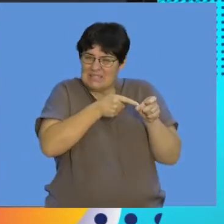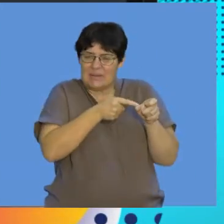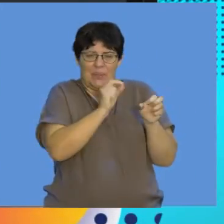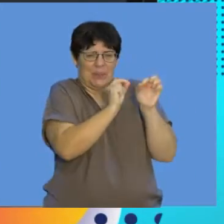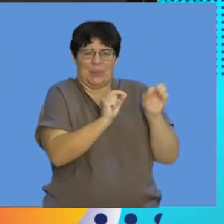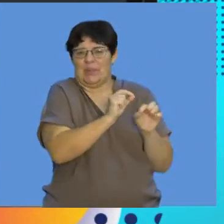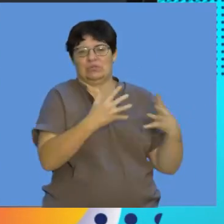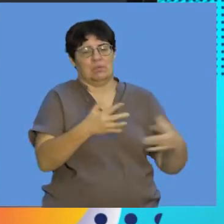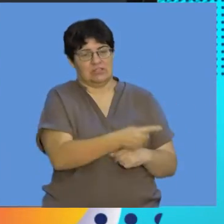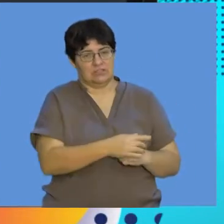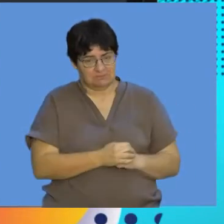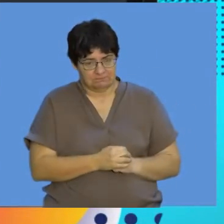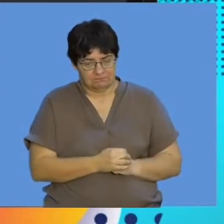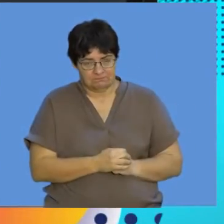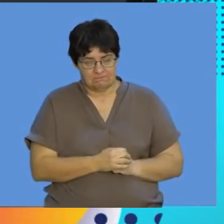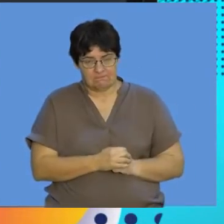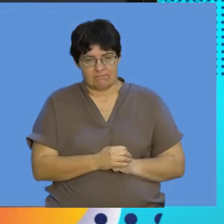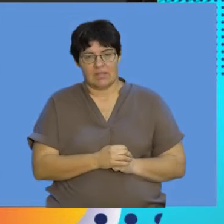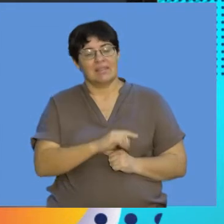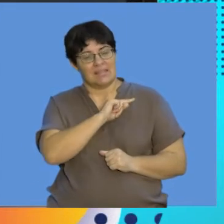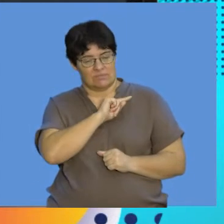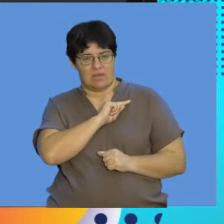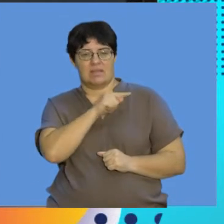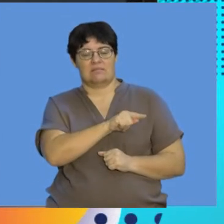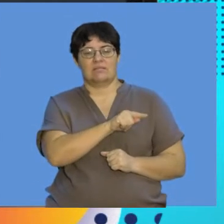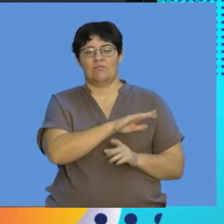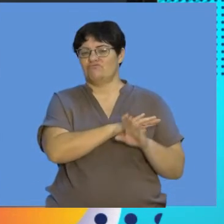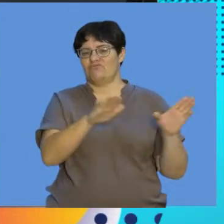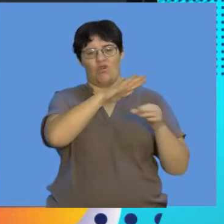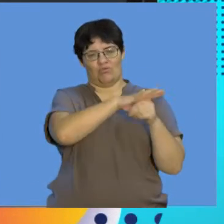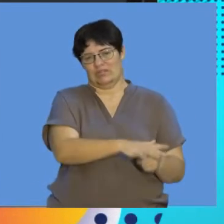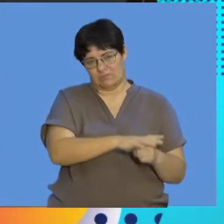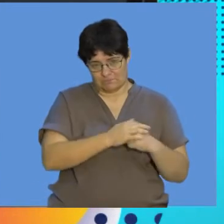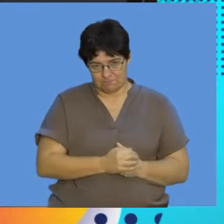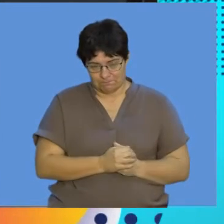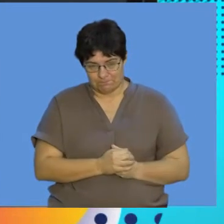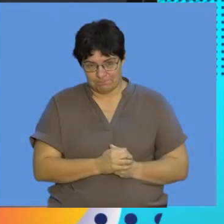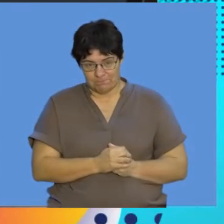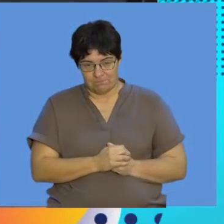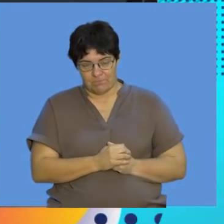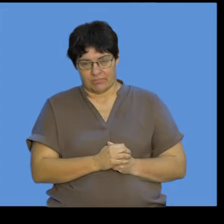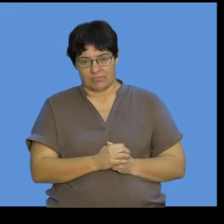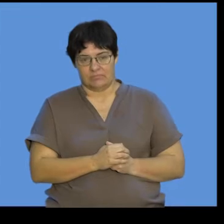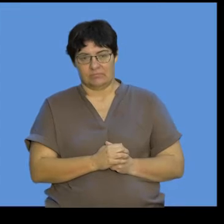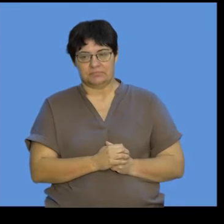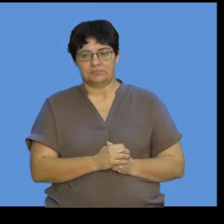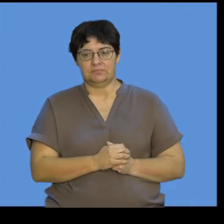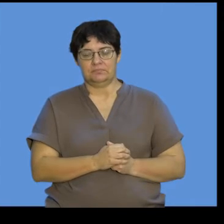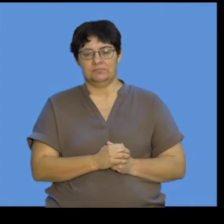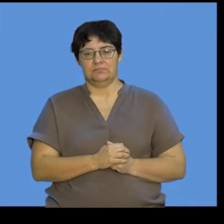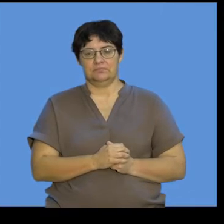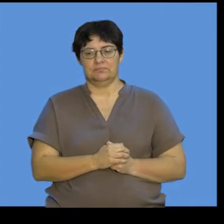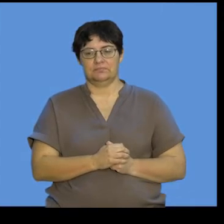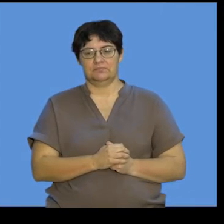to compress a solid. Hence, we would say a solid is generally incompressible, okay? And also,